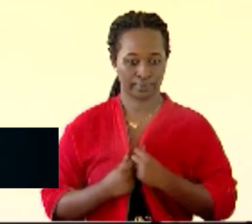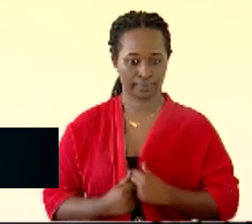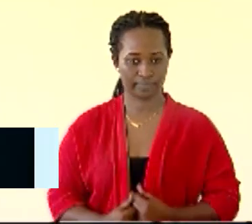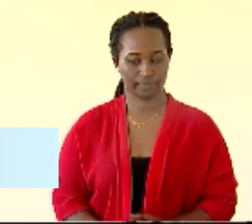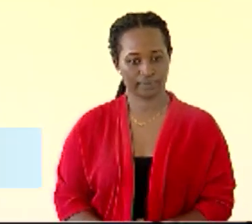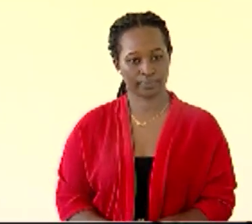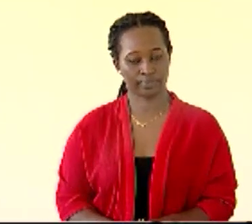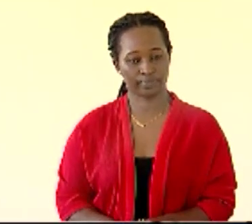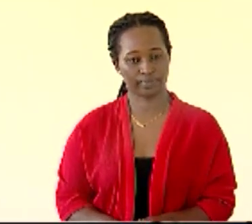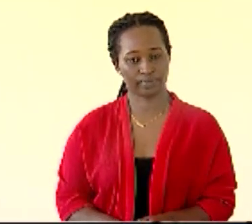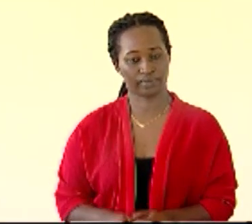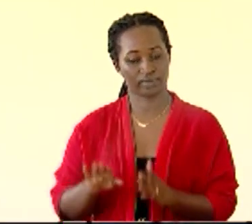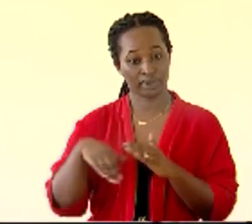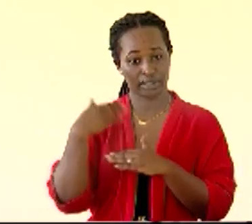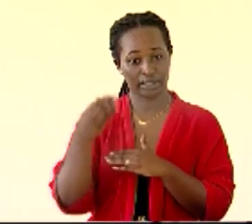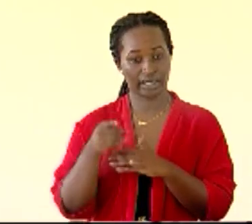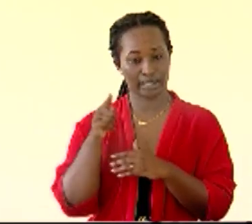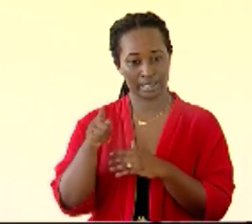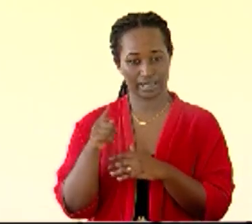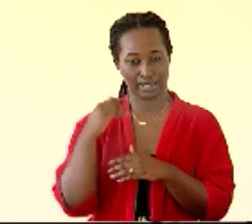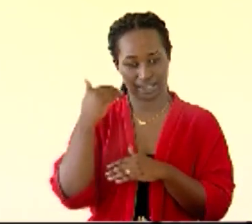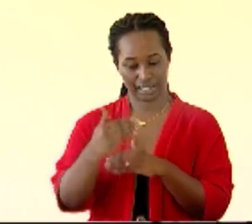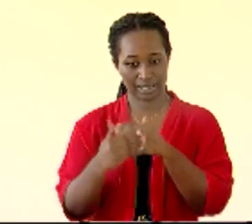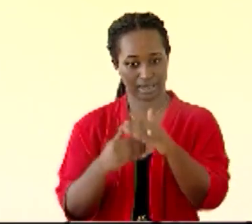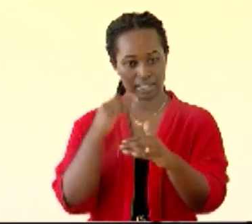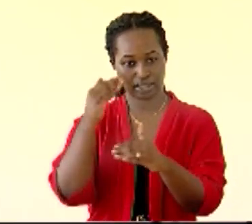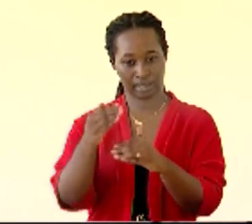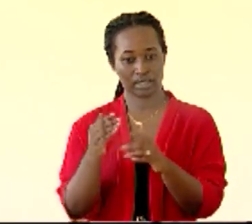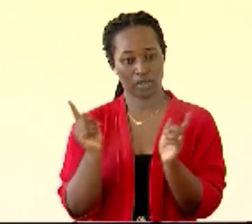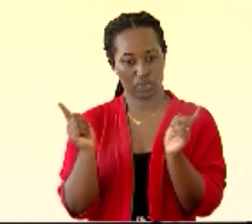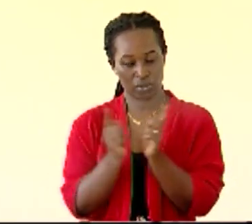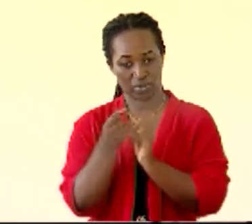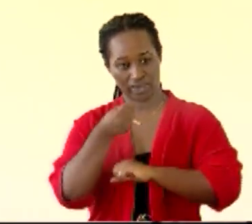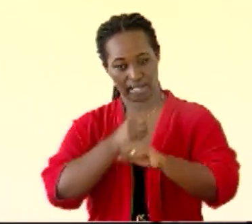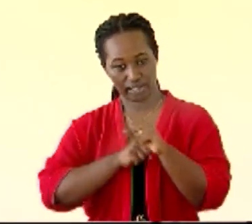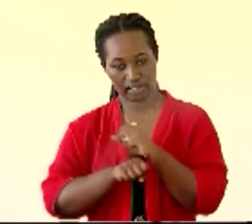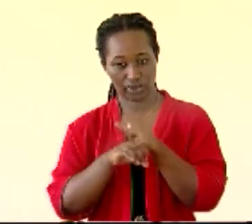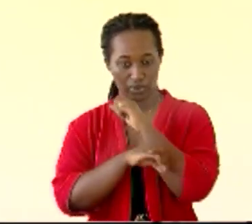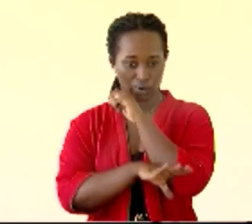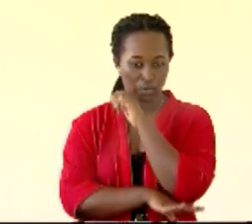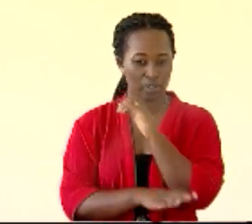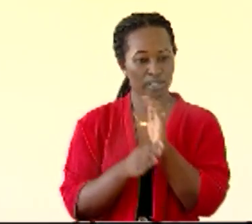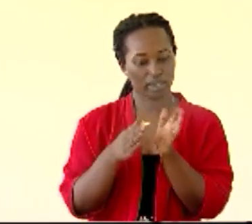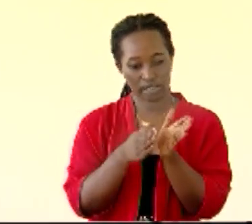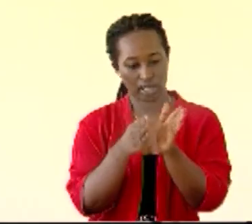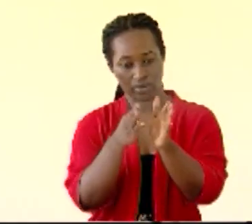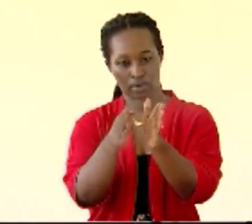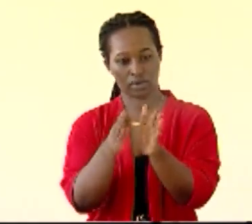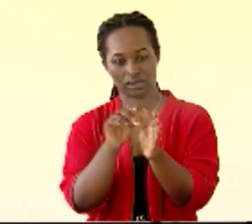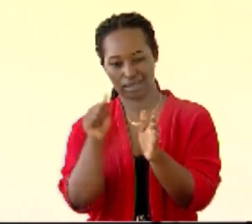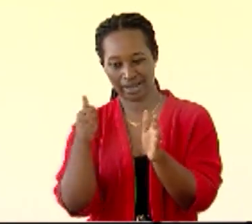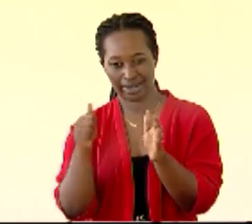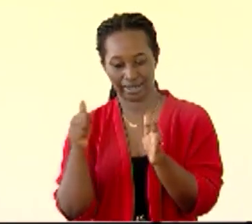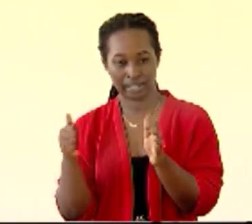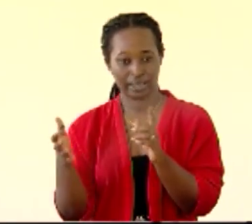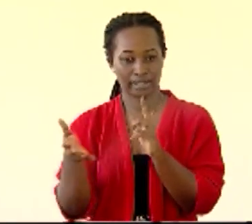A great scientist that discovered the stages, the shortcuts, the routes, the channels, the corners, and the curves taken